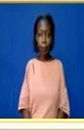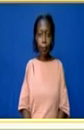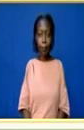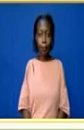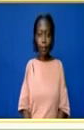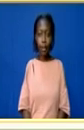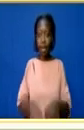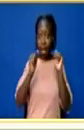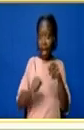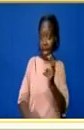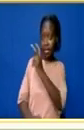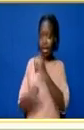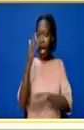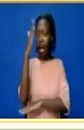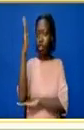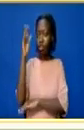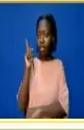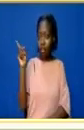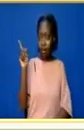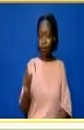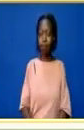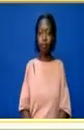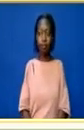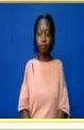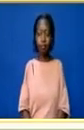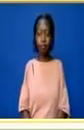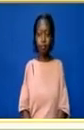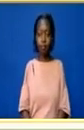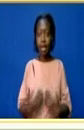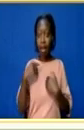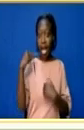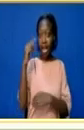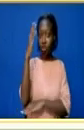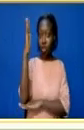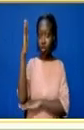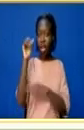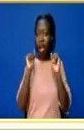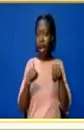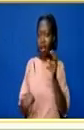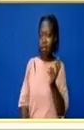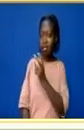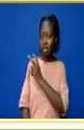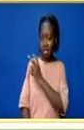Well, I can see a tree. There is a tree. There's a green tree, and I can see